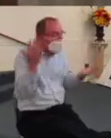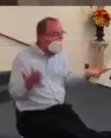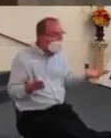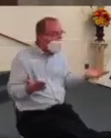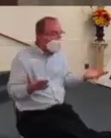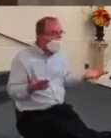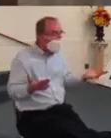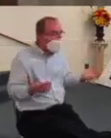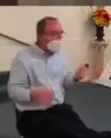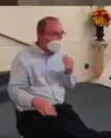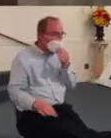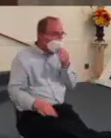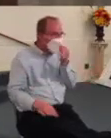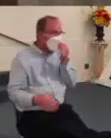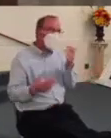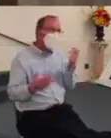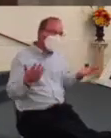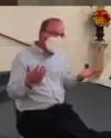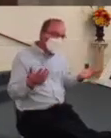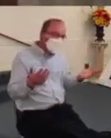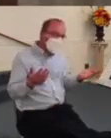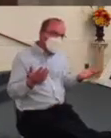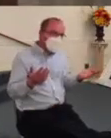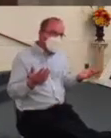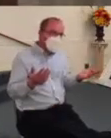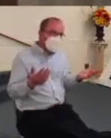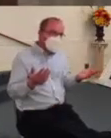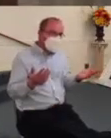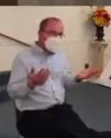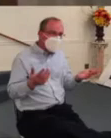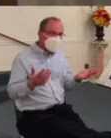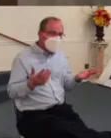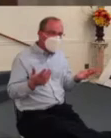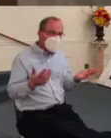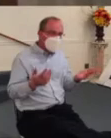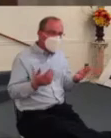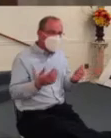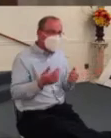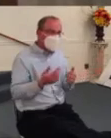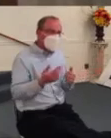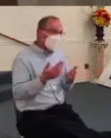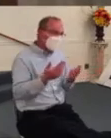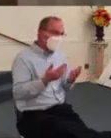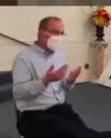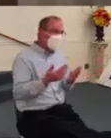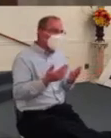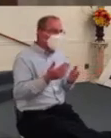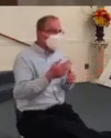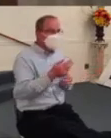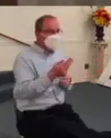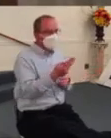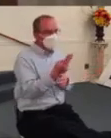Apparently, a couple of drops would not satisfy her need.